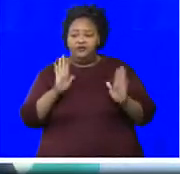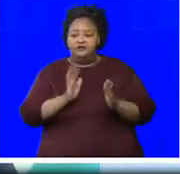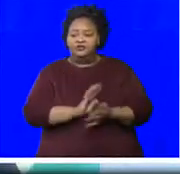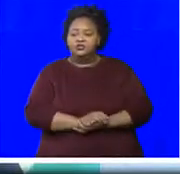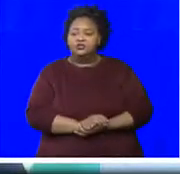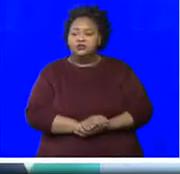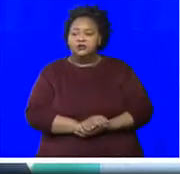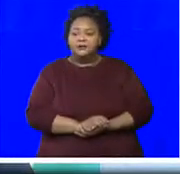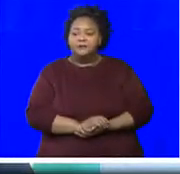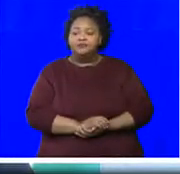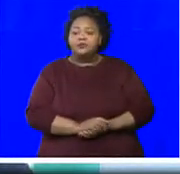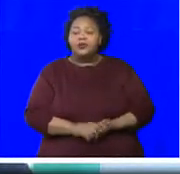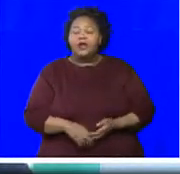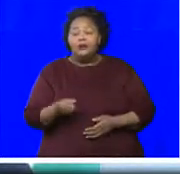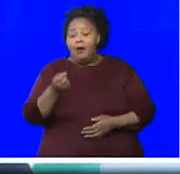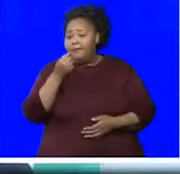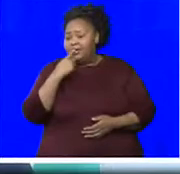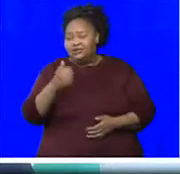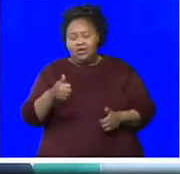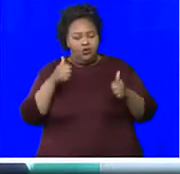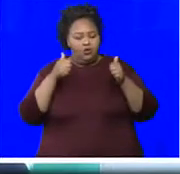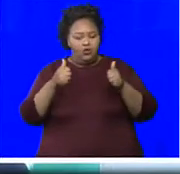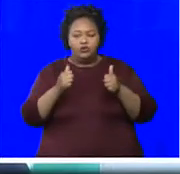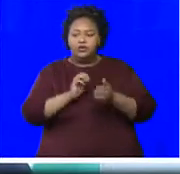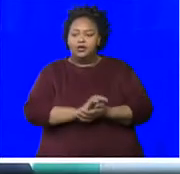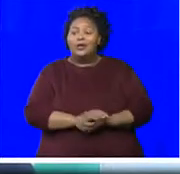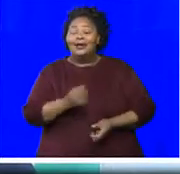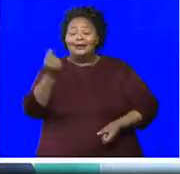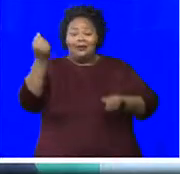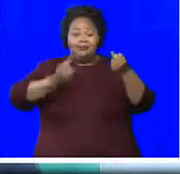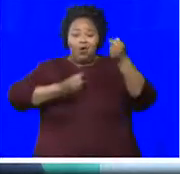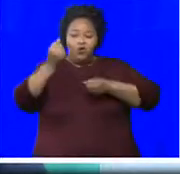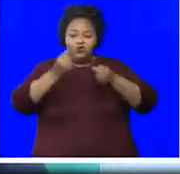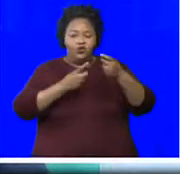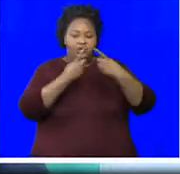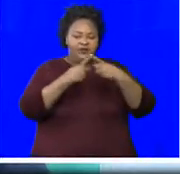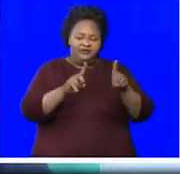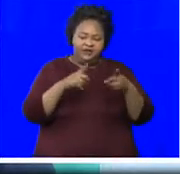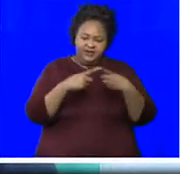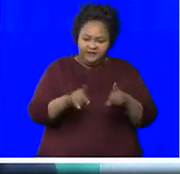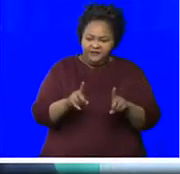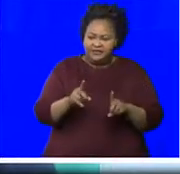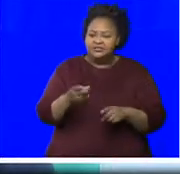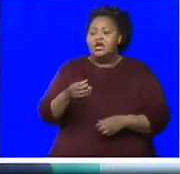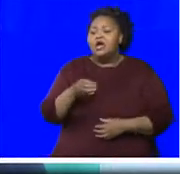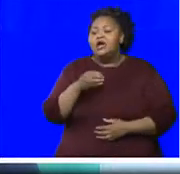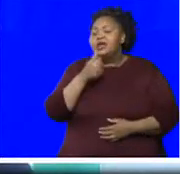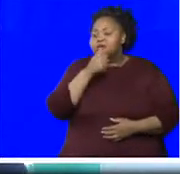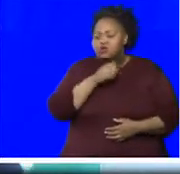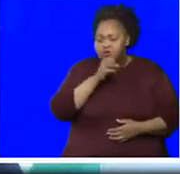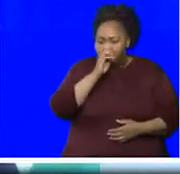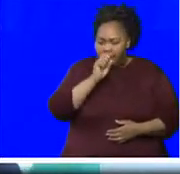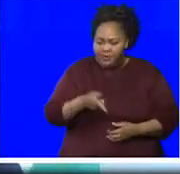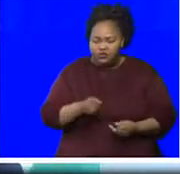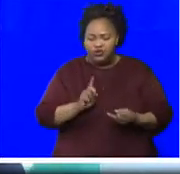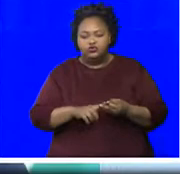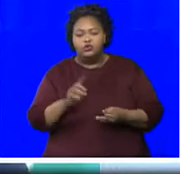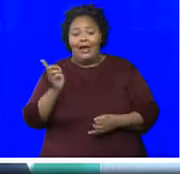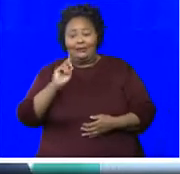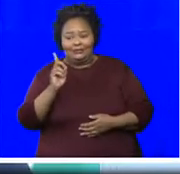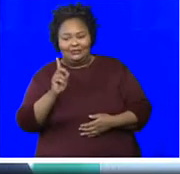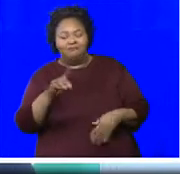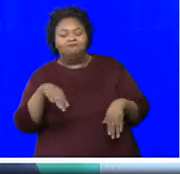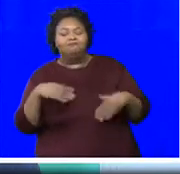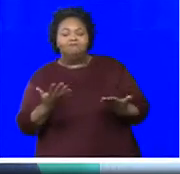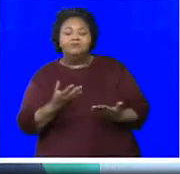phenomenal. I am telling you all cars, be it on petrol or on diesel, all the cars. And I get more excited when I get reports from